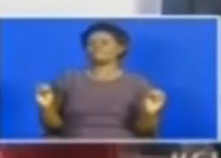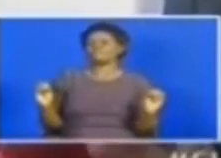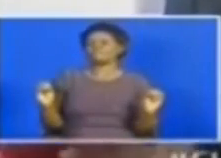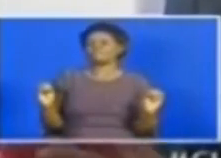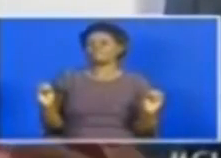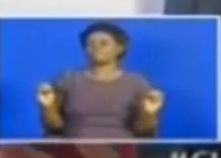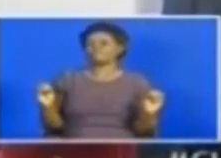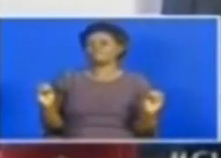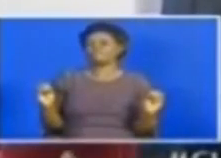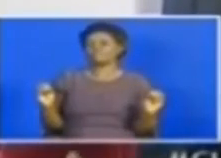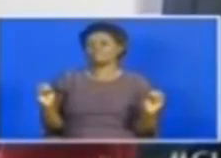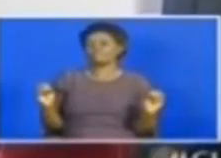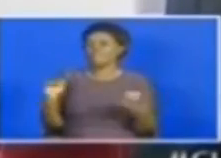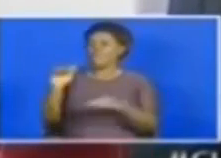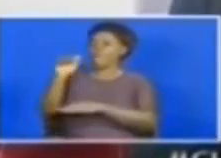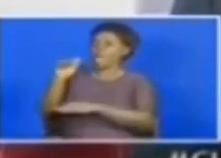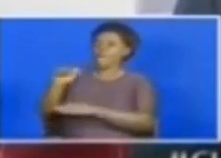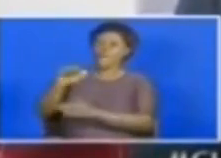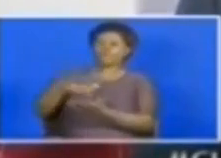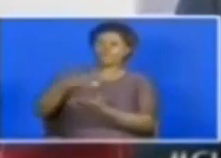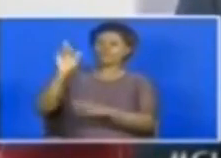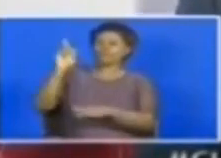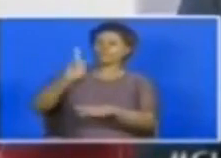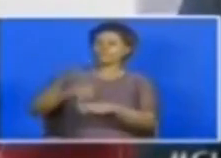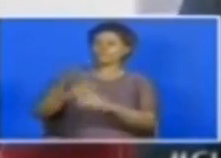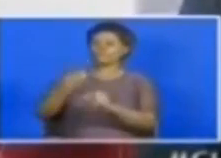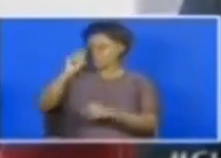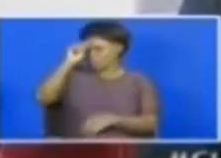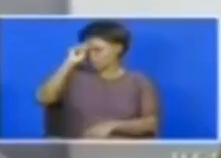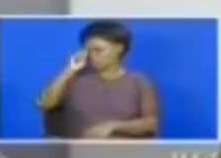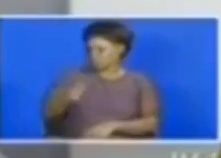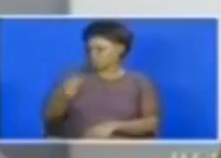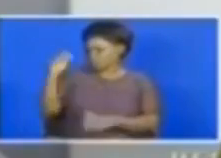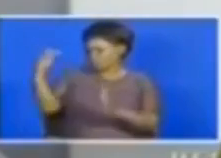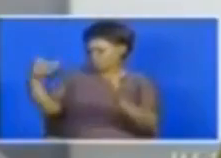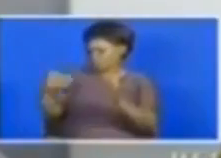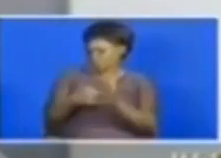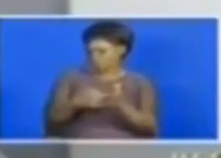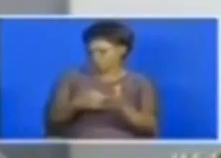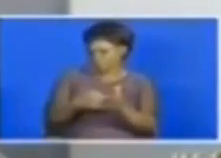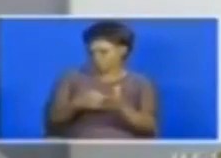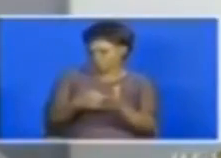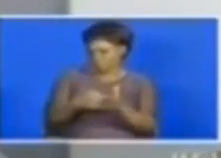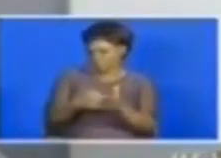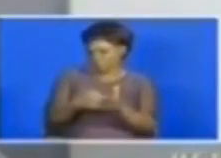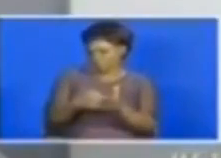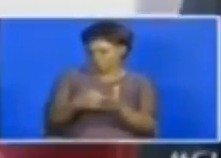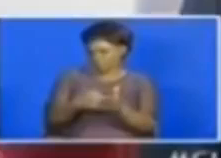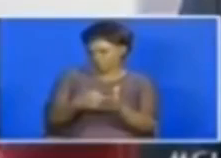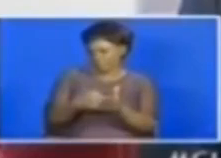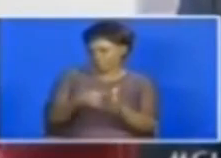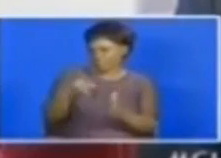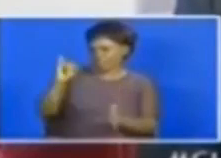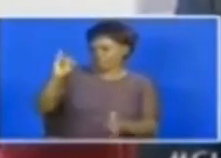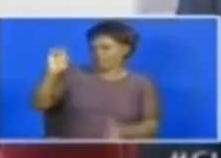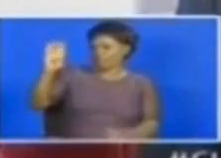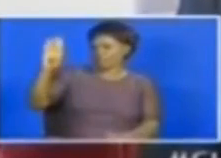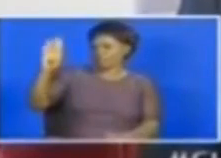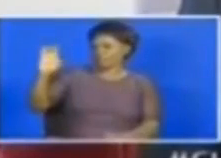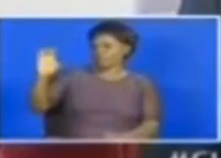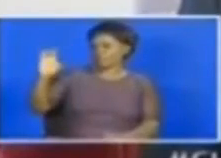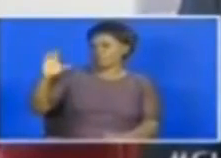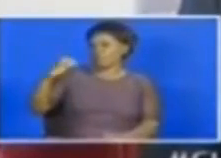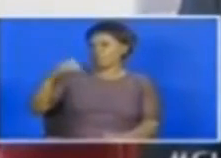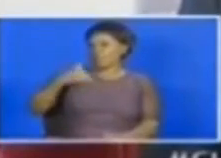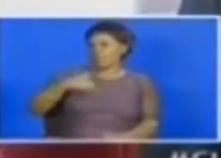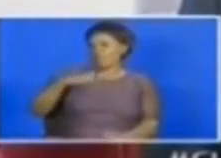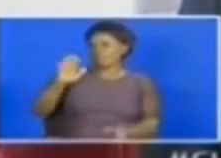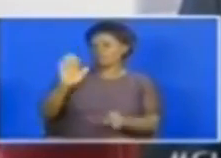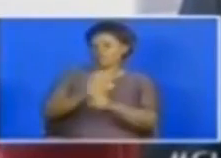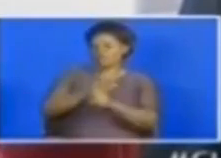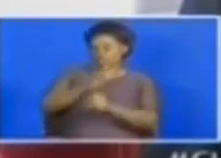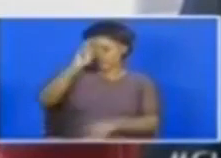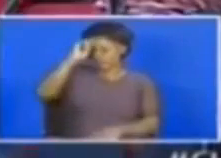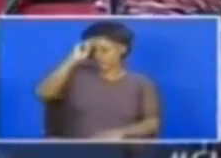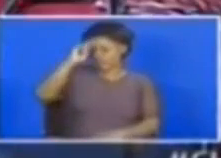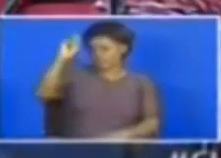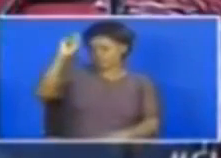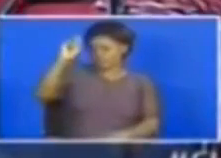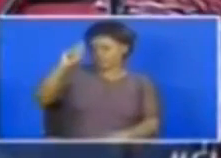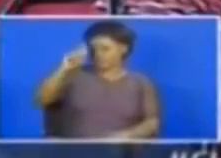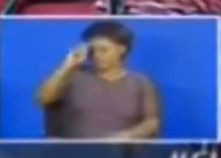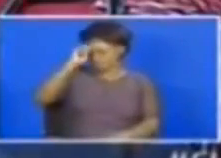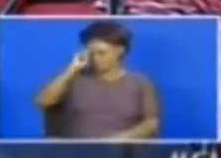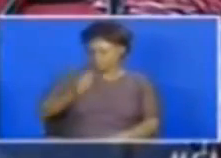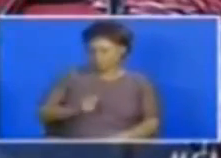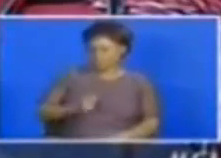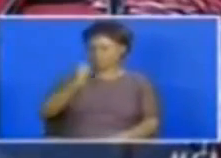All right. We've never had to request for that. Is the judiciary an impediment? We have full for the respect work of IEBC? We have full respect for the judiciary. It's an